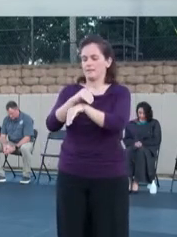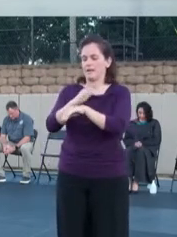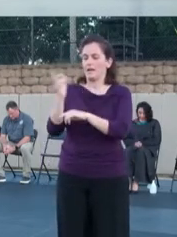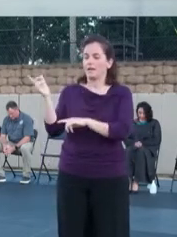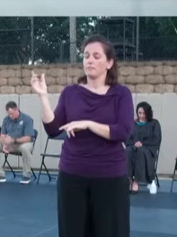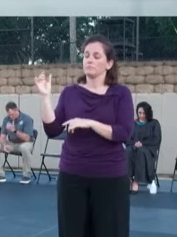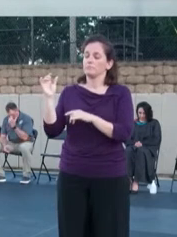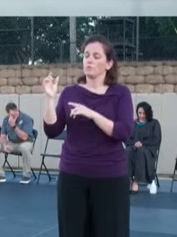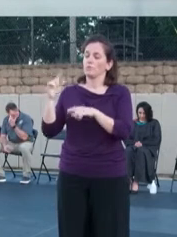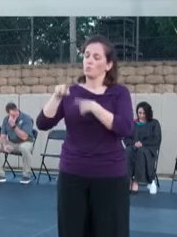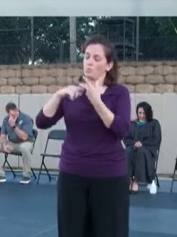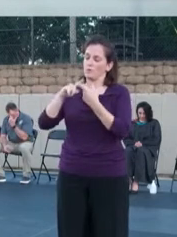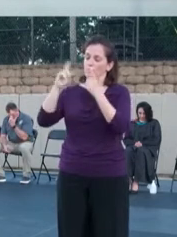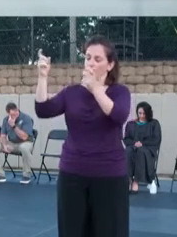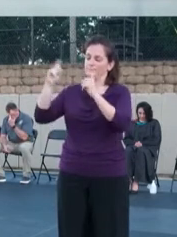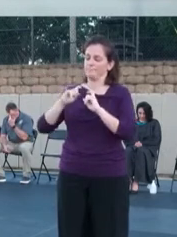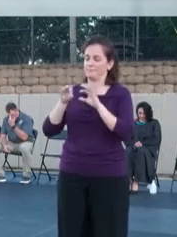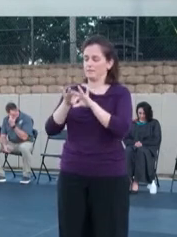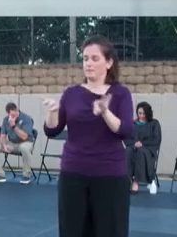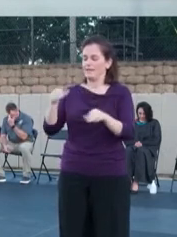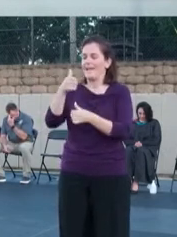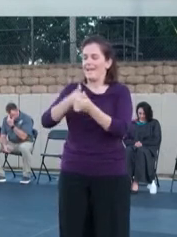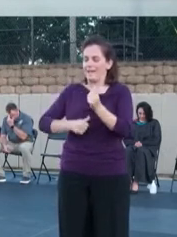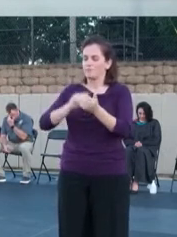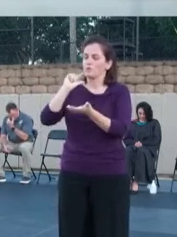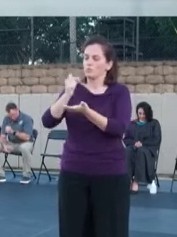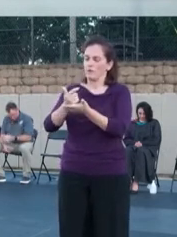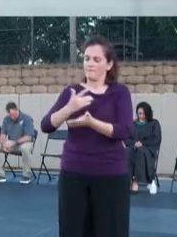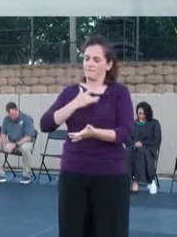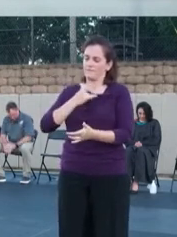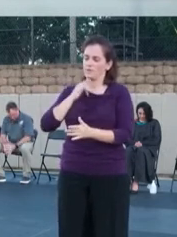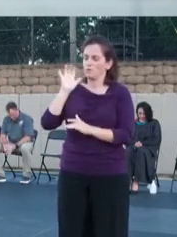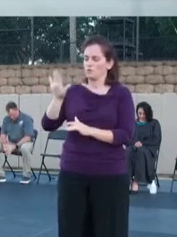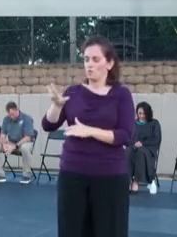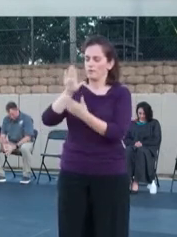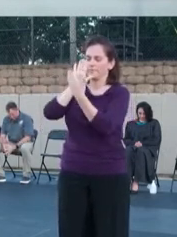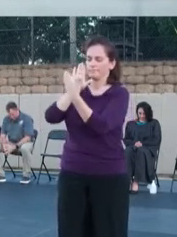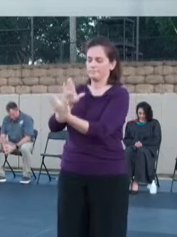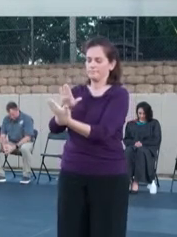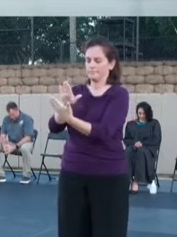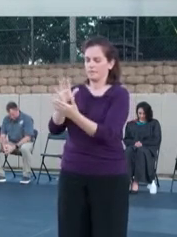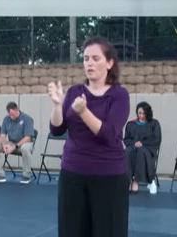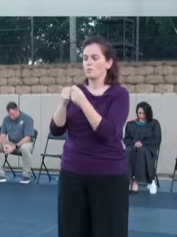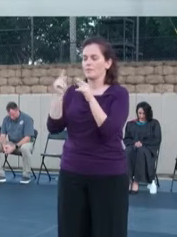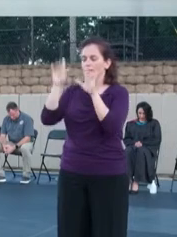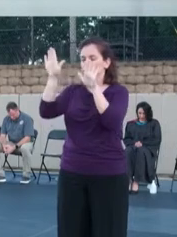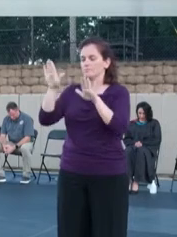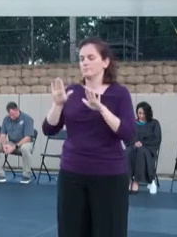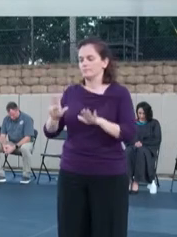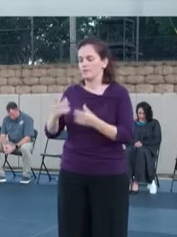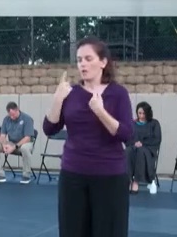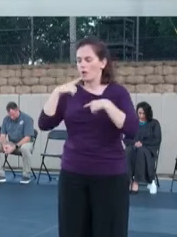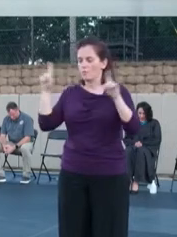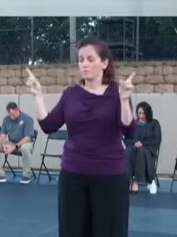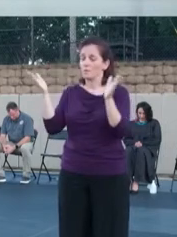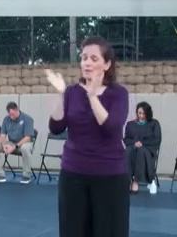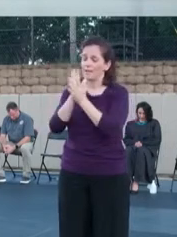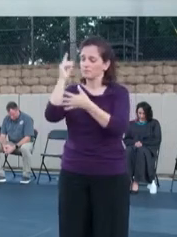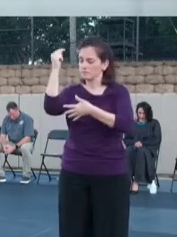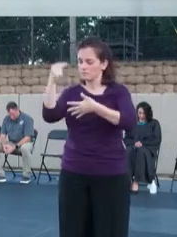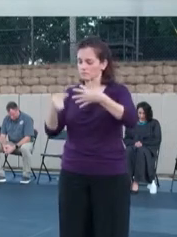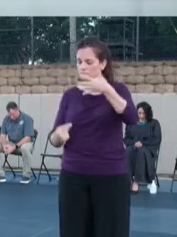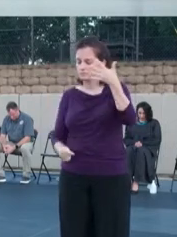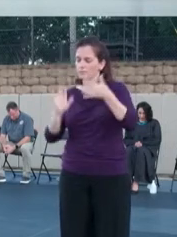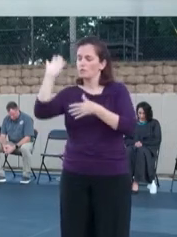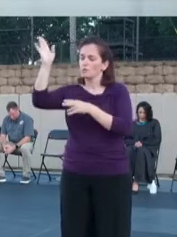diplomas so that every graduate can feel your presence with this extraordinary accomplishment. We ask all of this in your